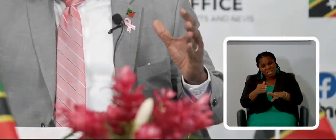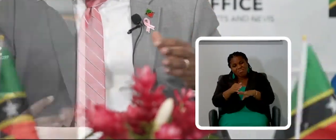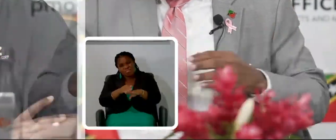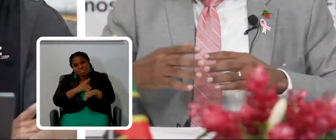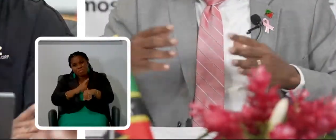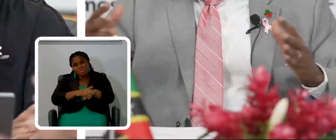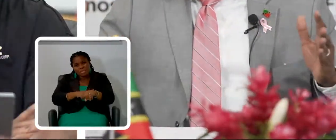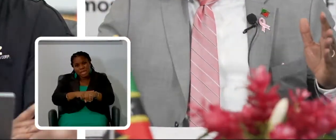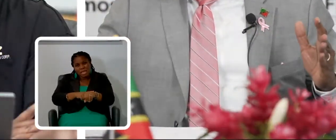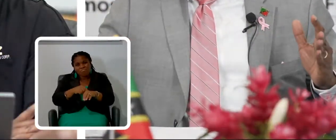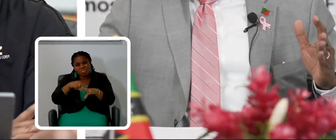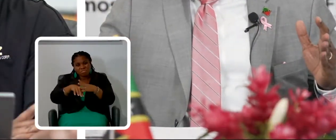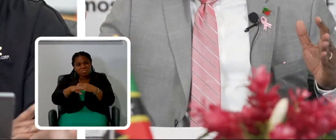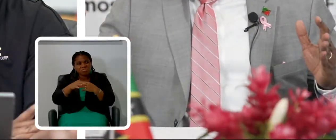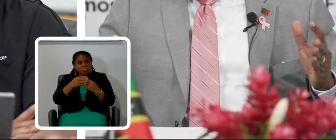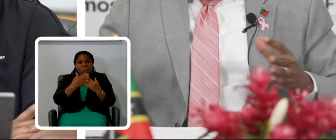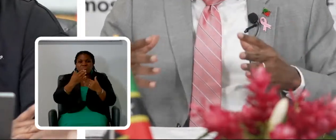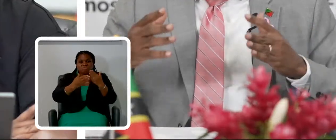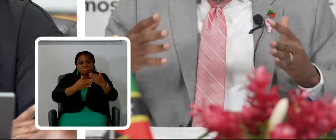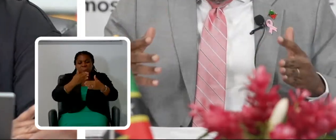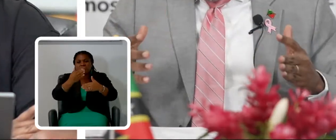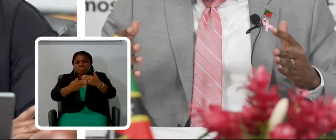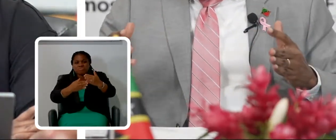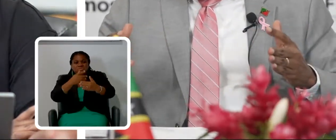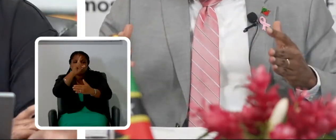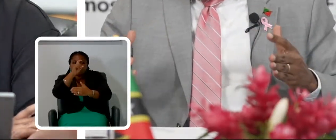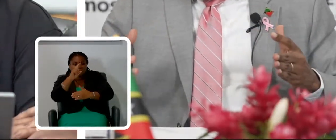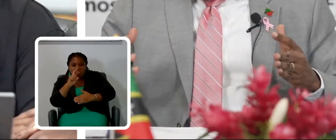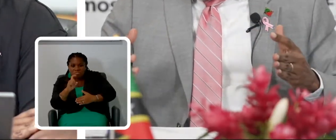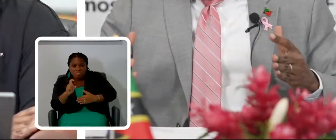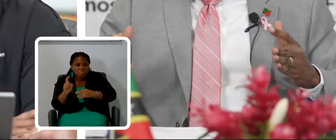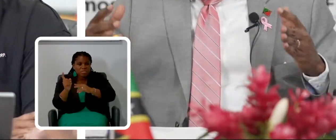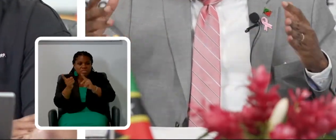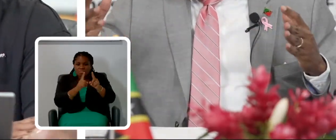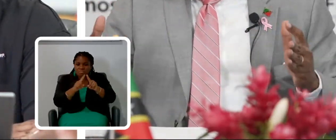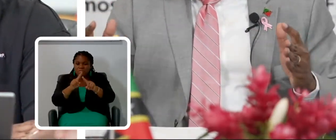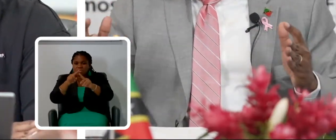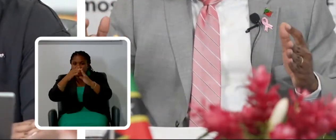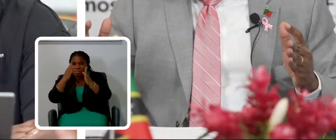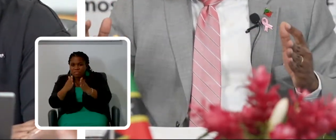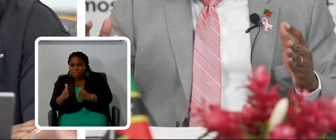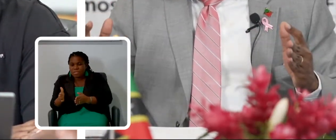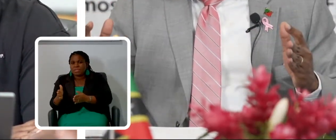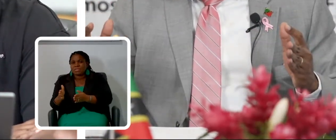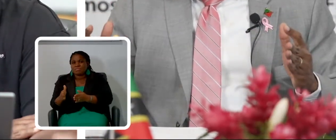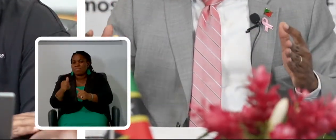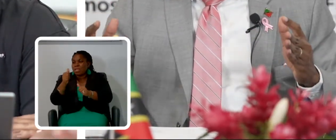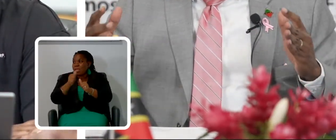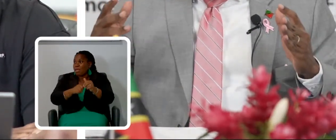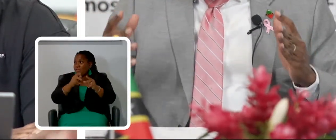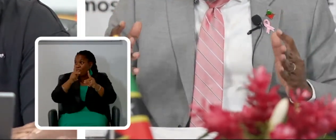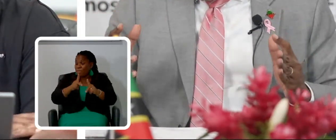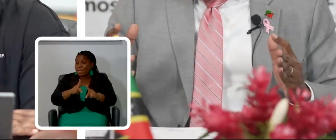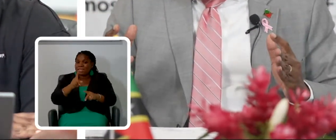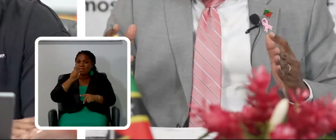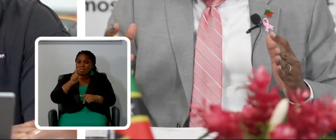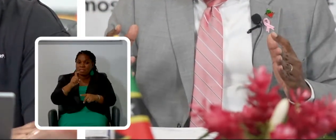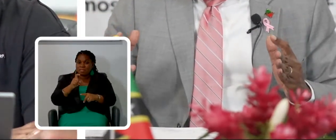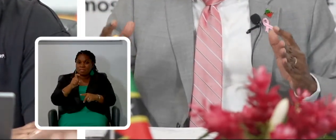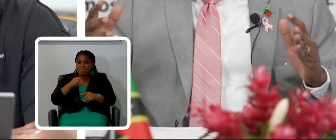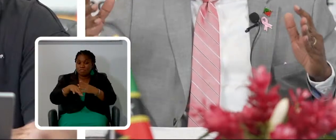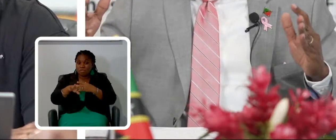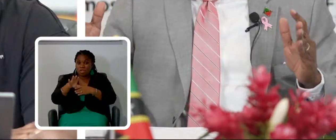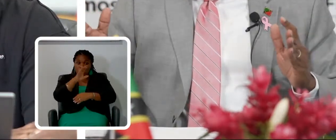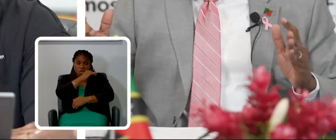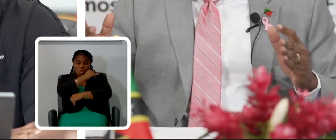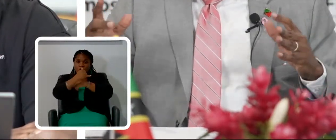process, or we're not witch hunting. And every man under the Constitution should be treated